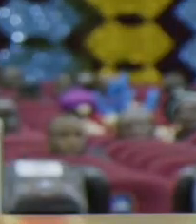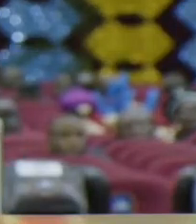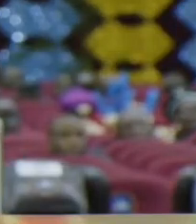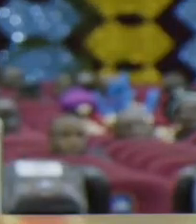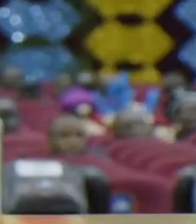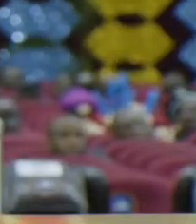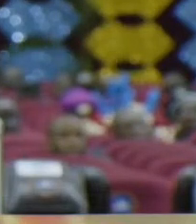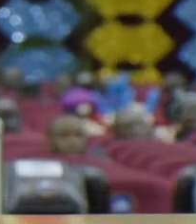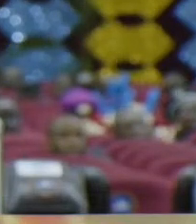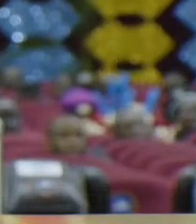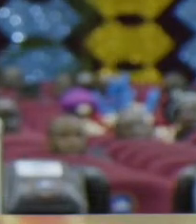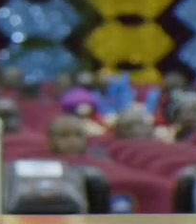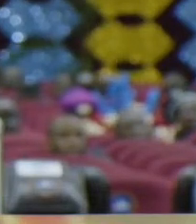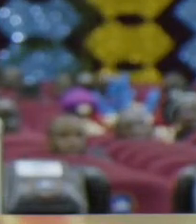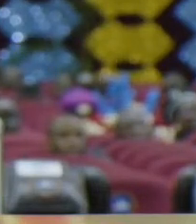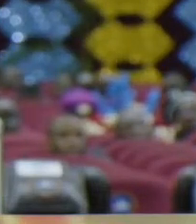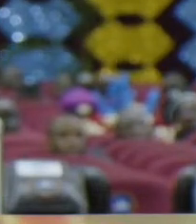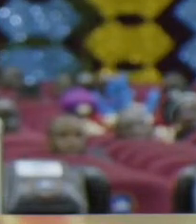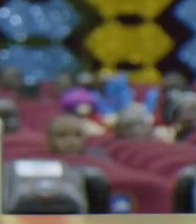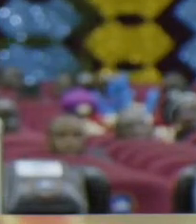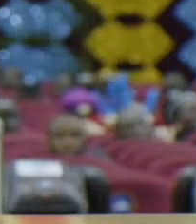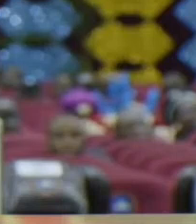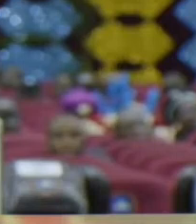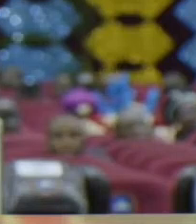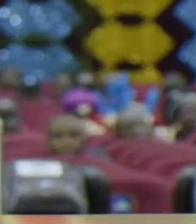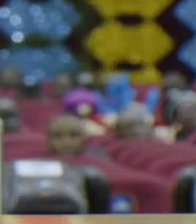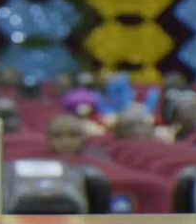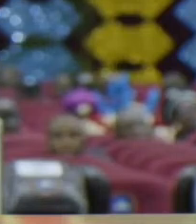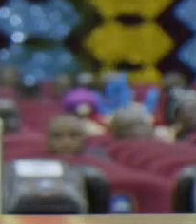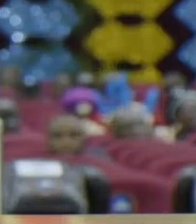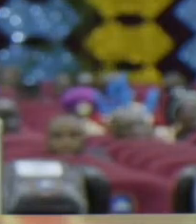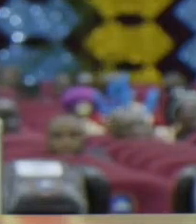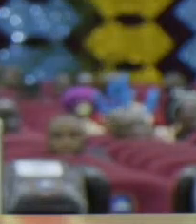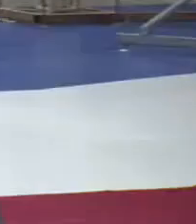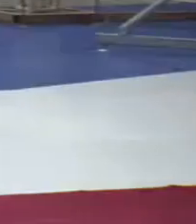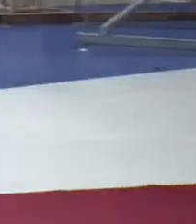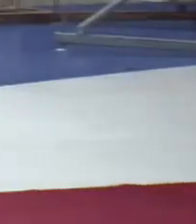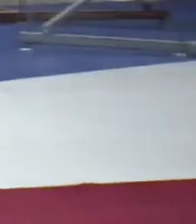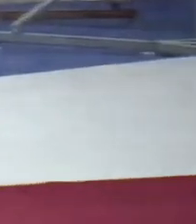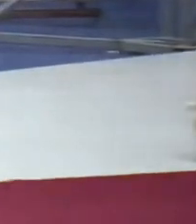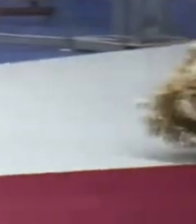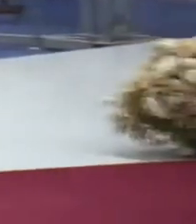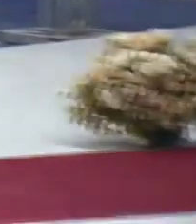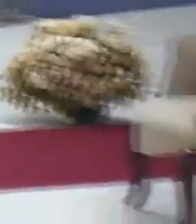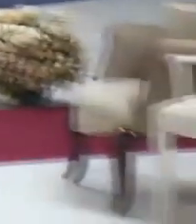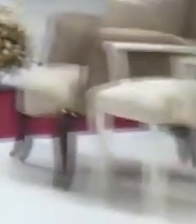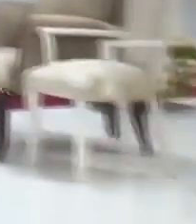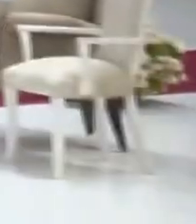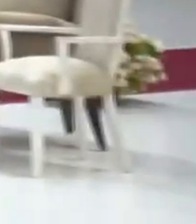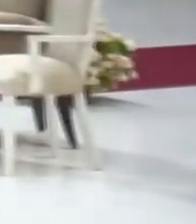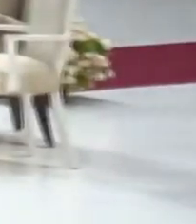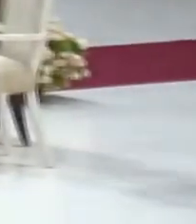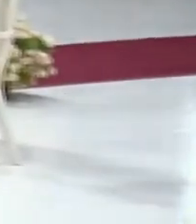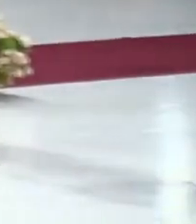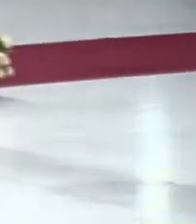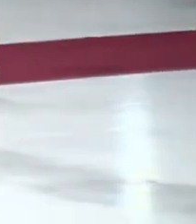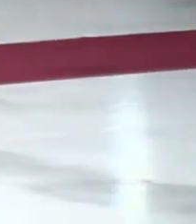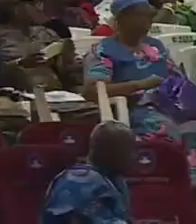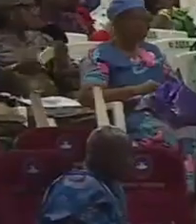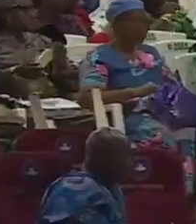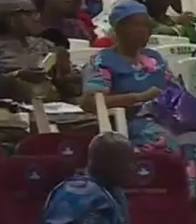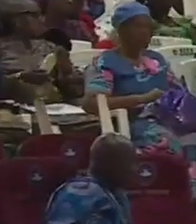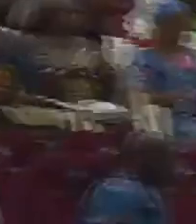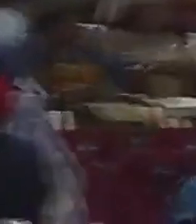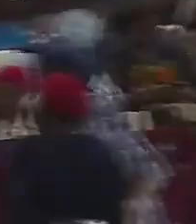Adeboye, and of course, Mama, Mommy Folu Adeboye. Thank you very much,